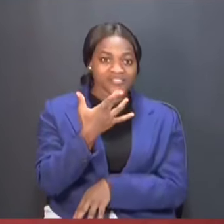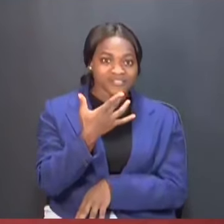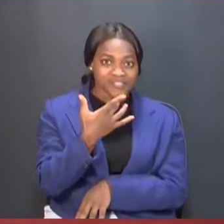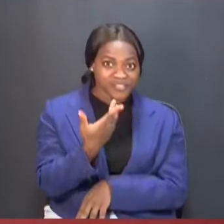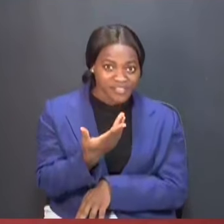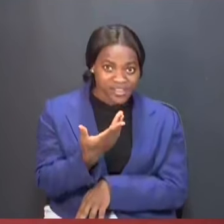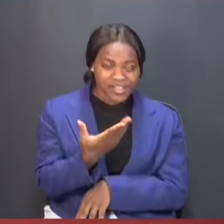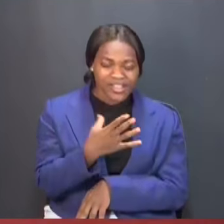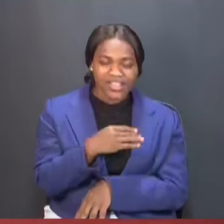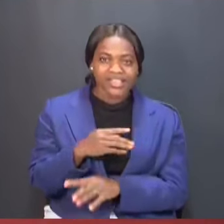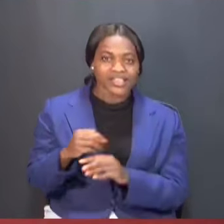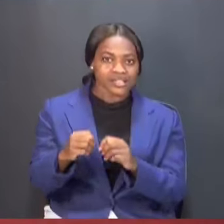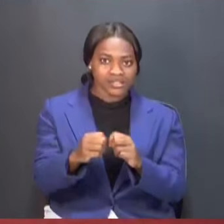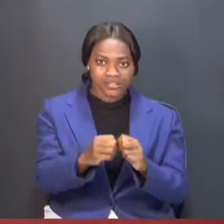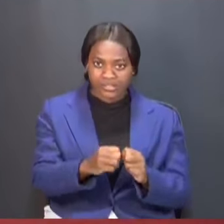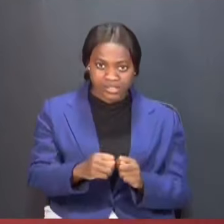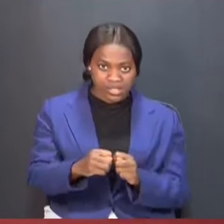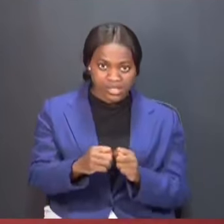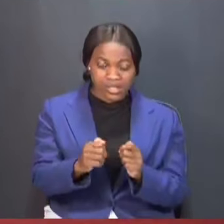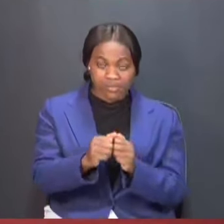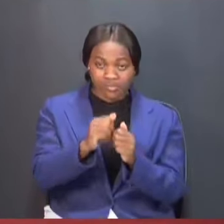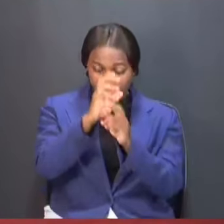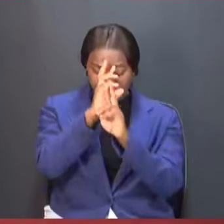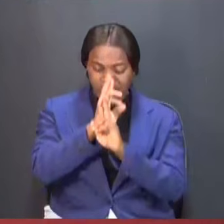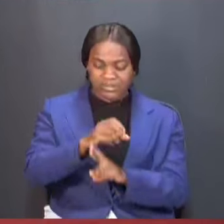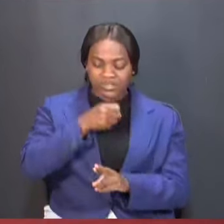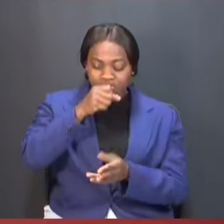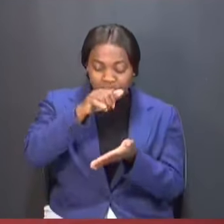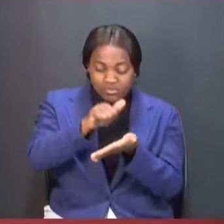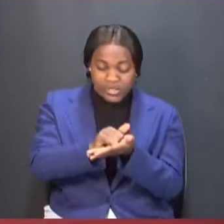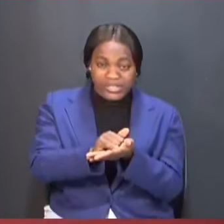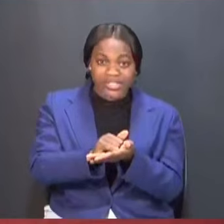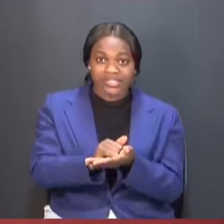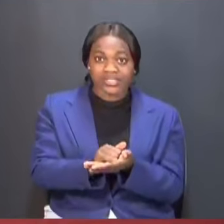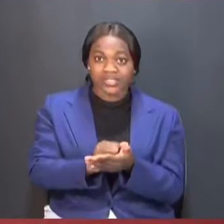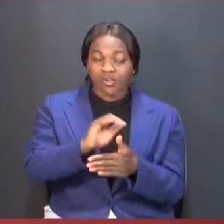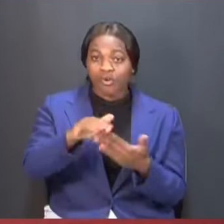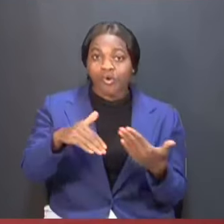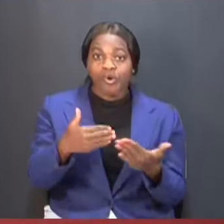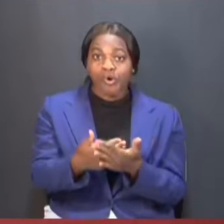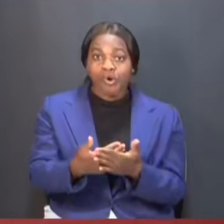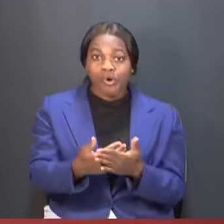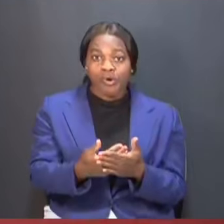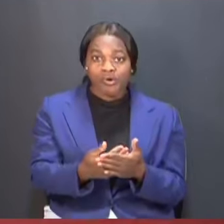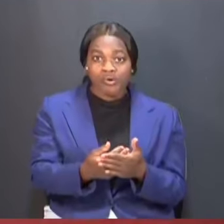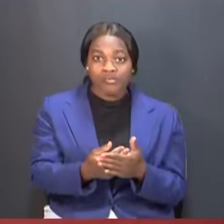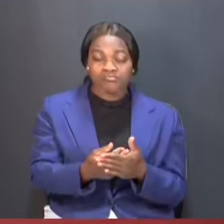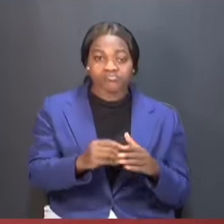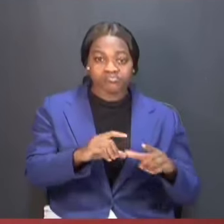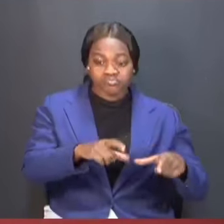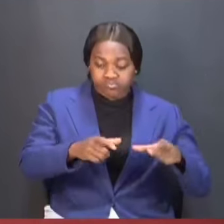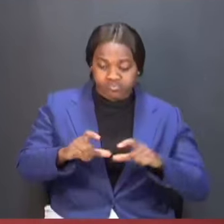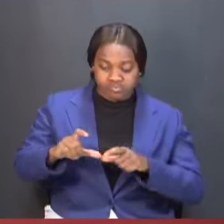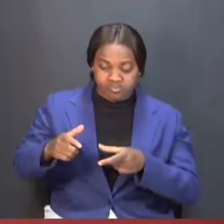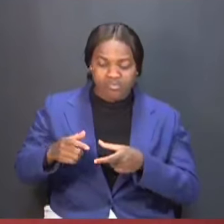and decorum, ensuring that all parties are given a fair